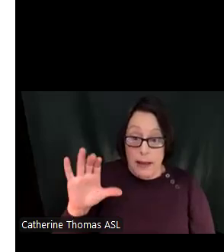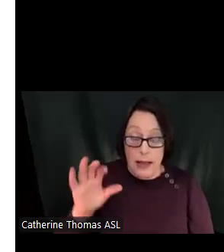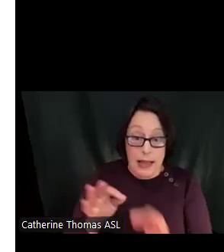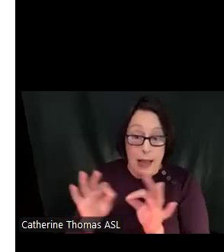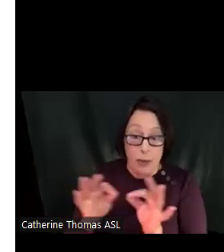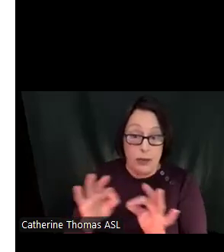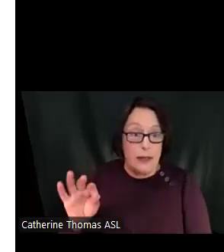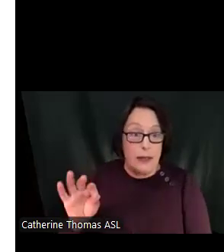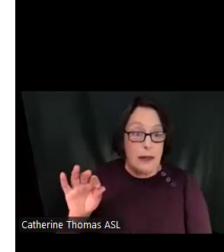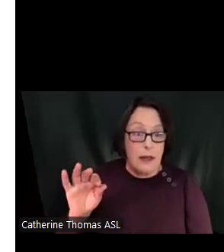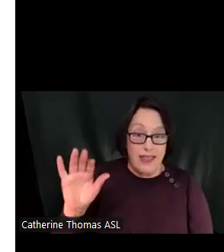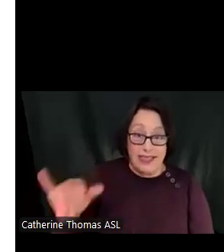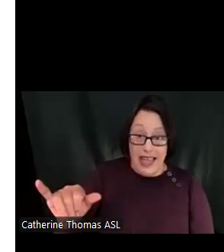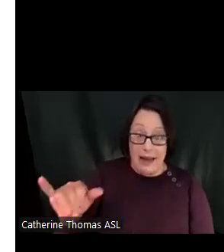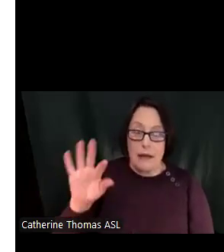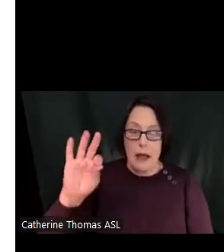was 93%.